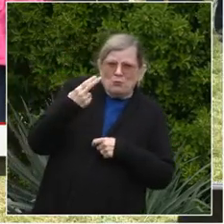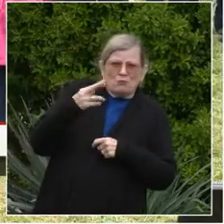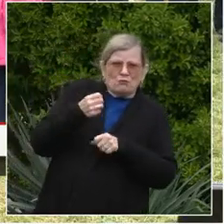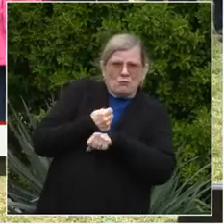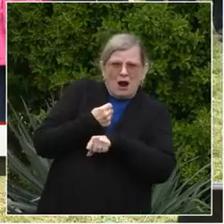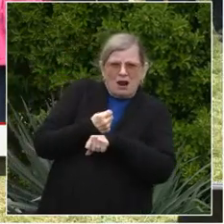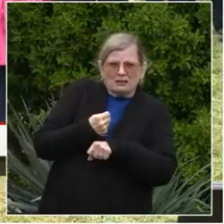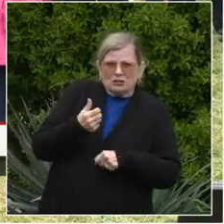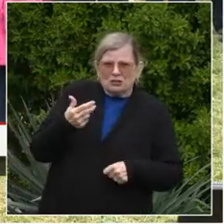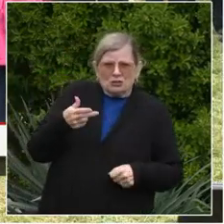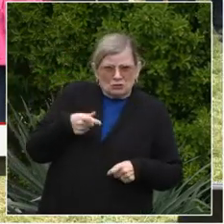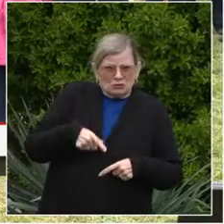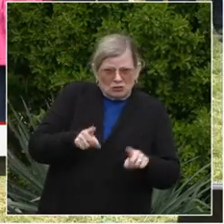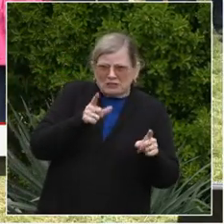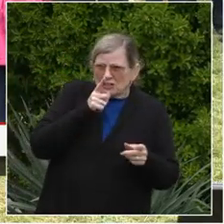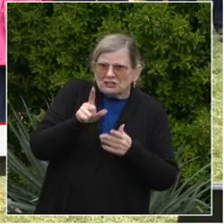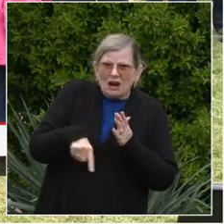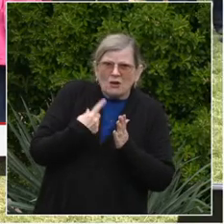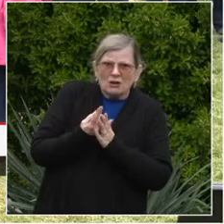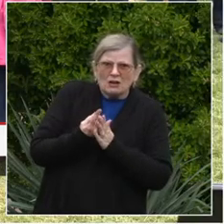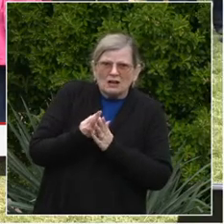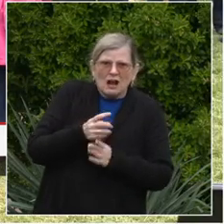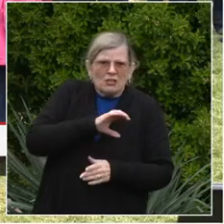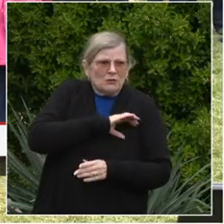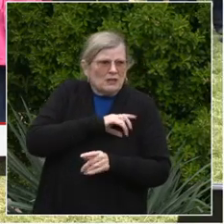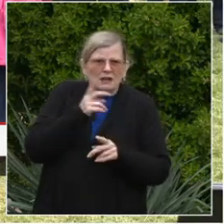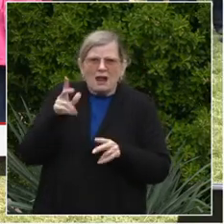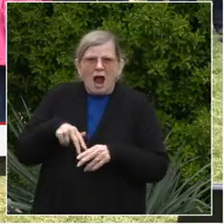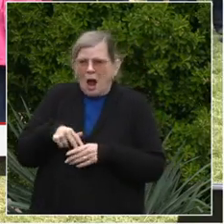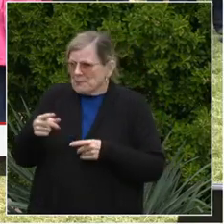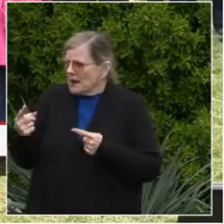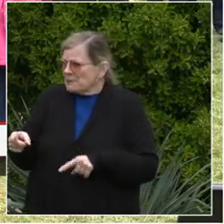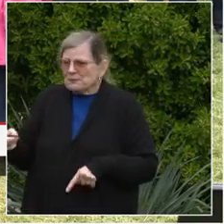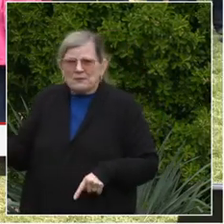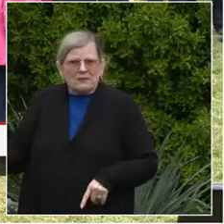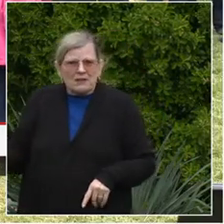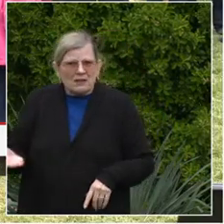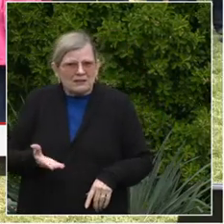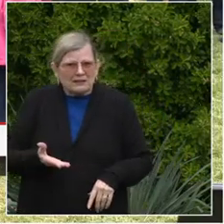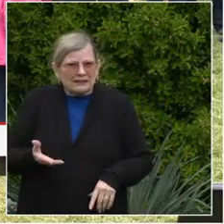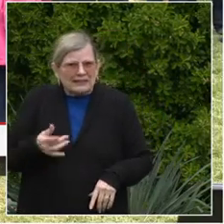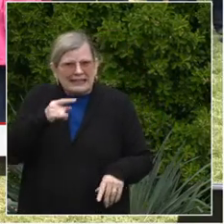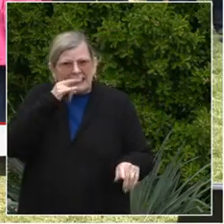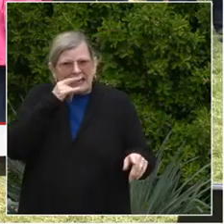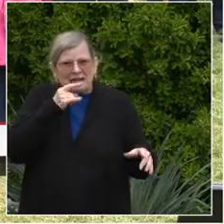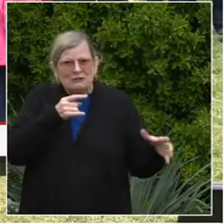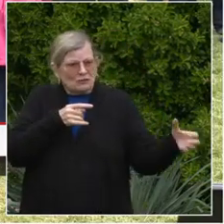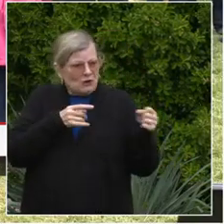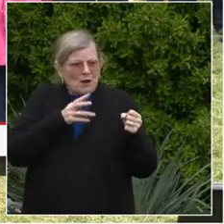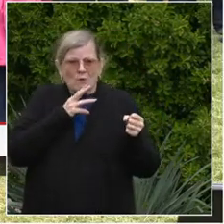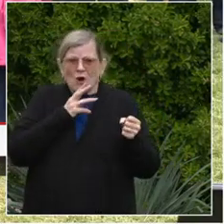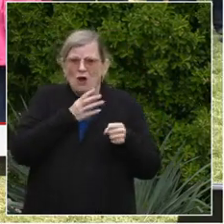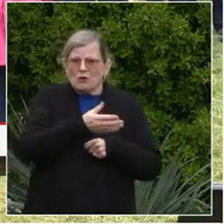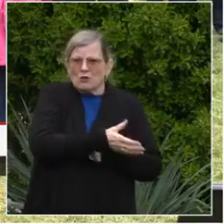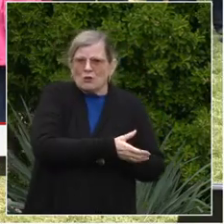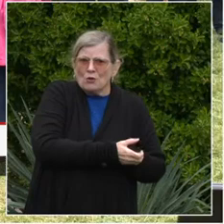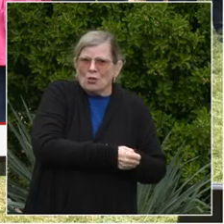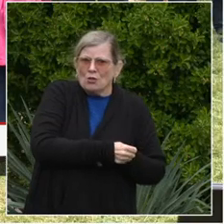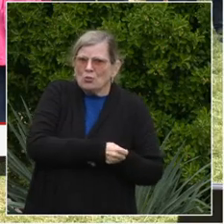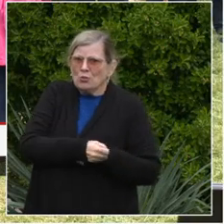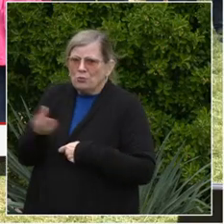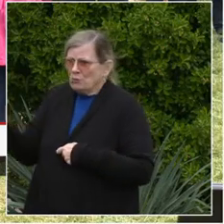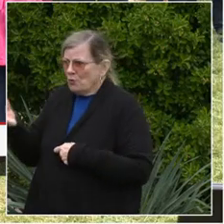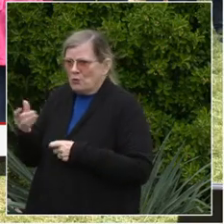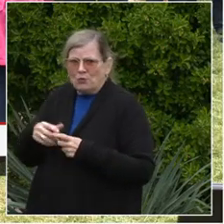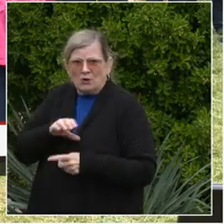during lunch hour. 3 officers came, and the kid grabbed water, threw it at your officers,